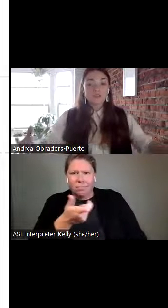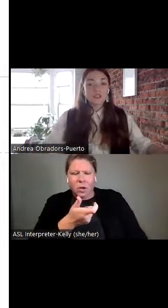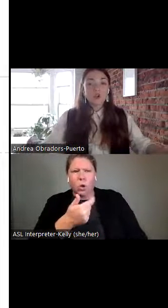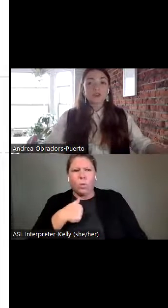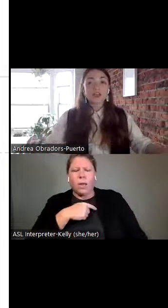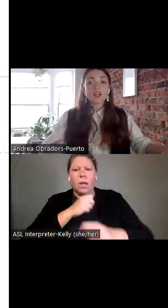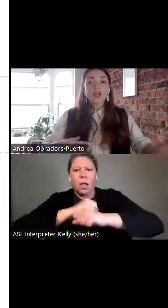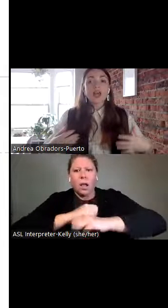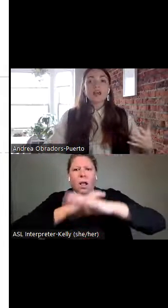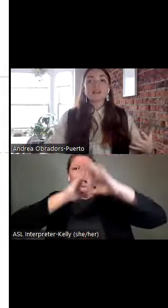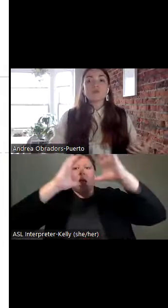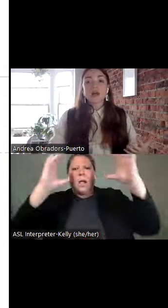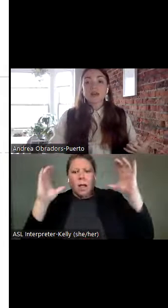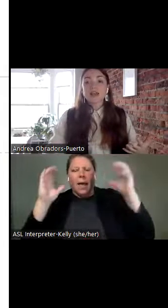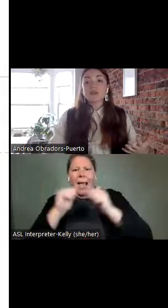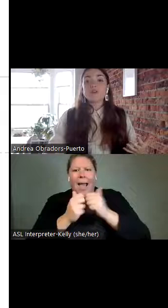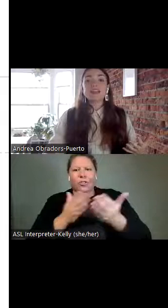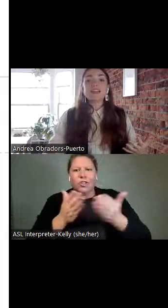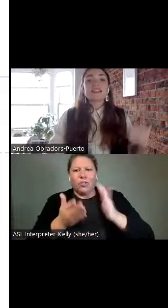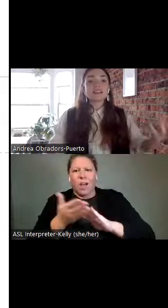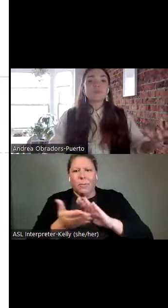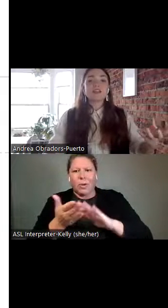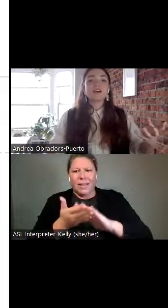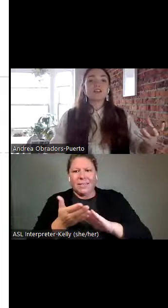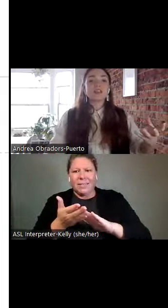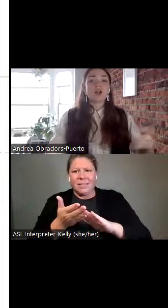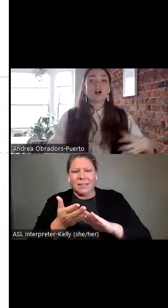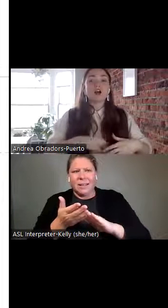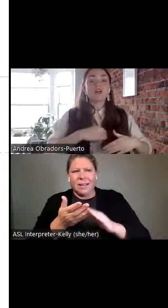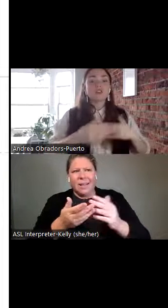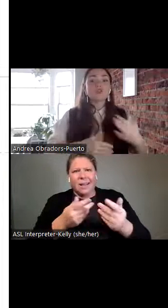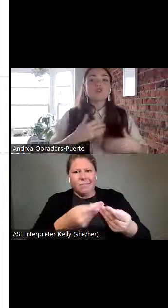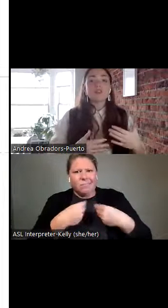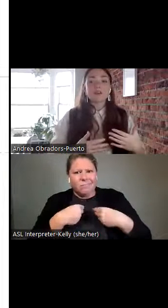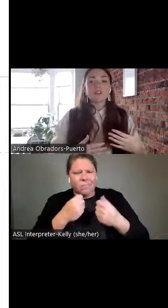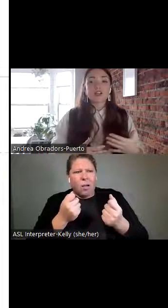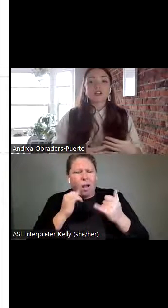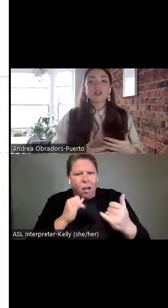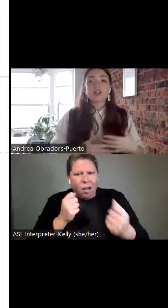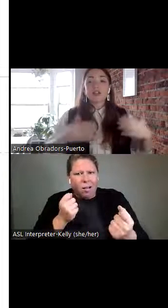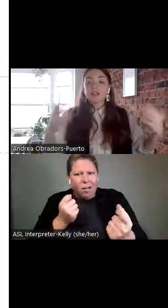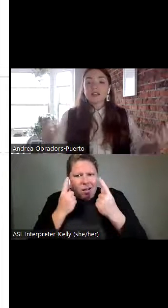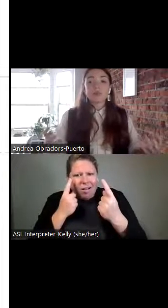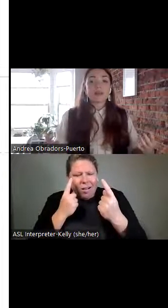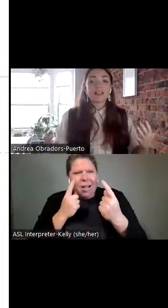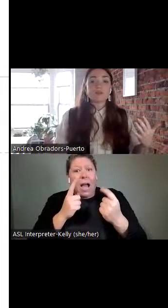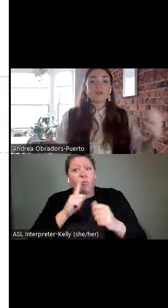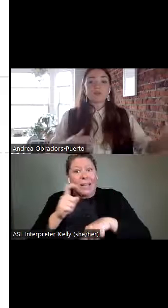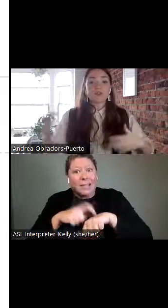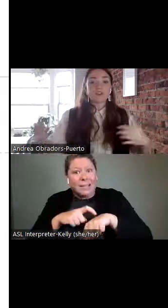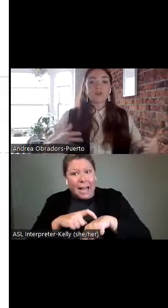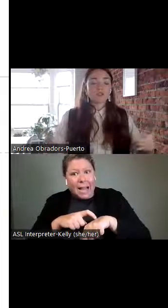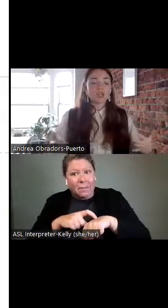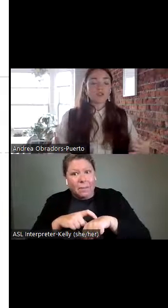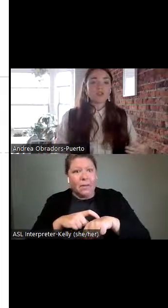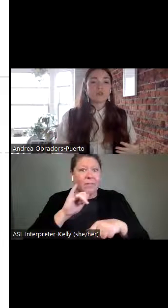the service is operating, and it provides an intimate understanding on the real-time interaction that takes place between the